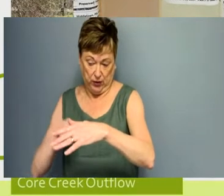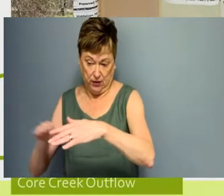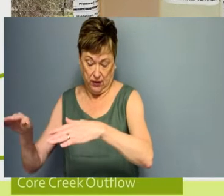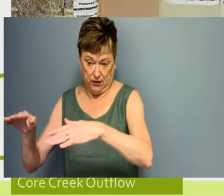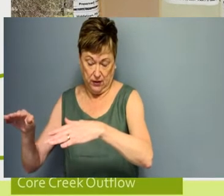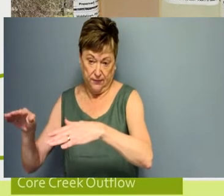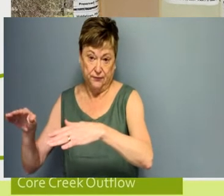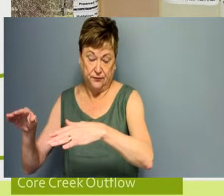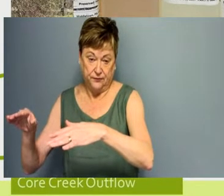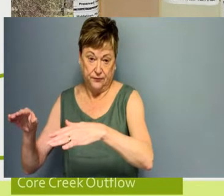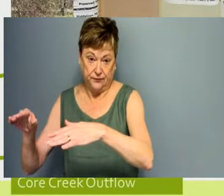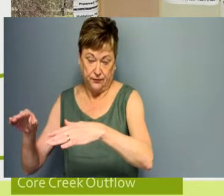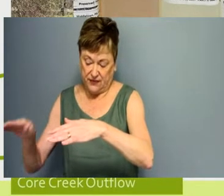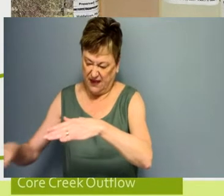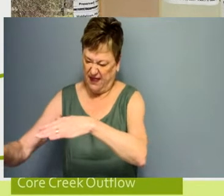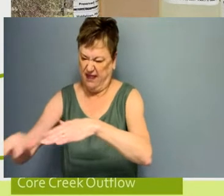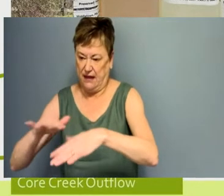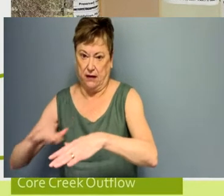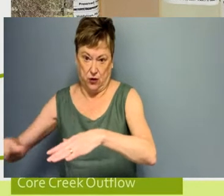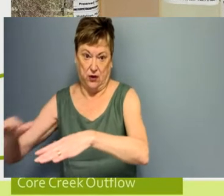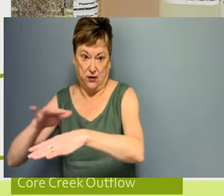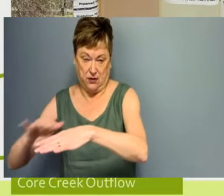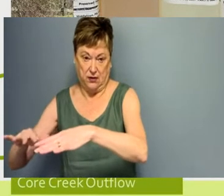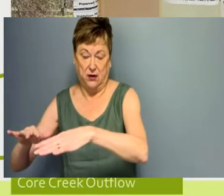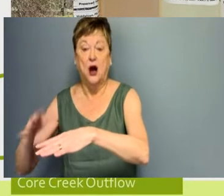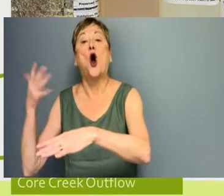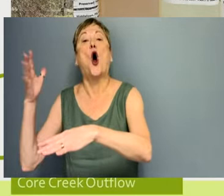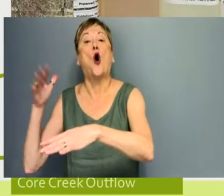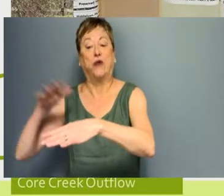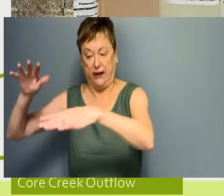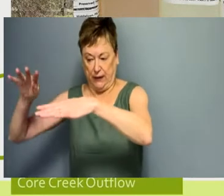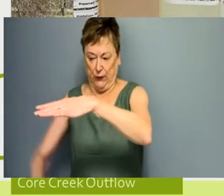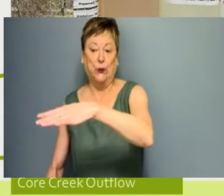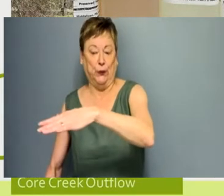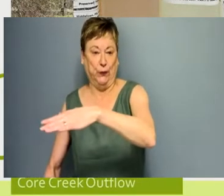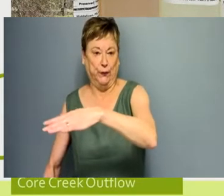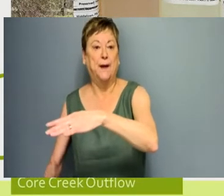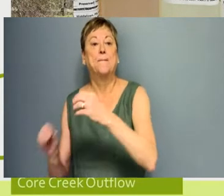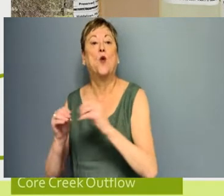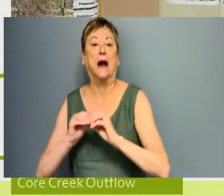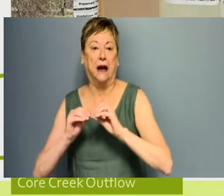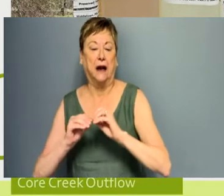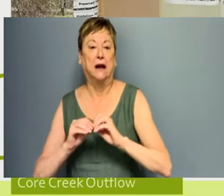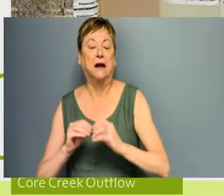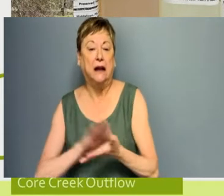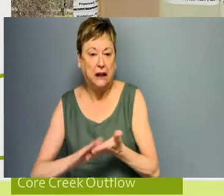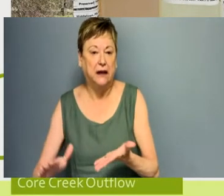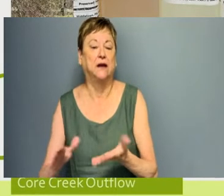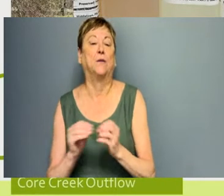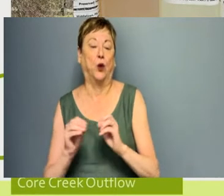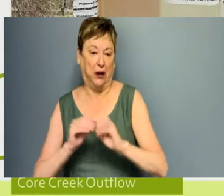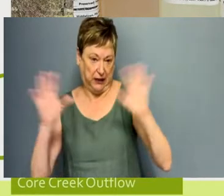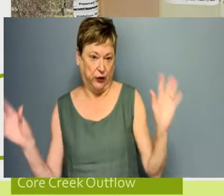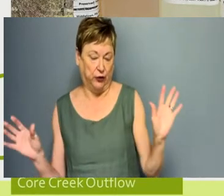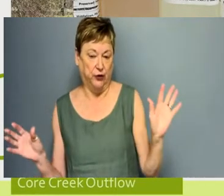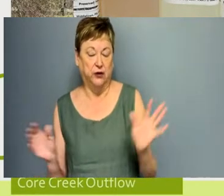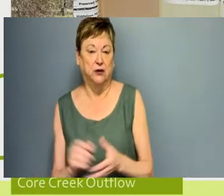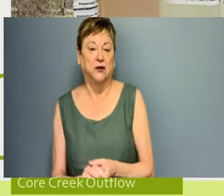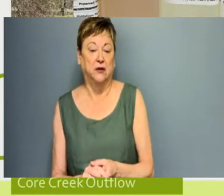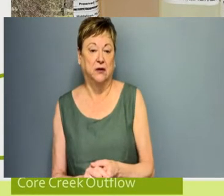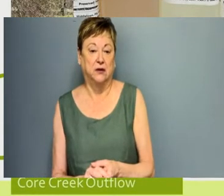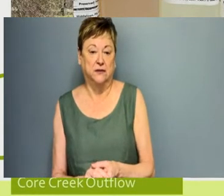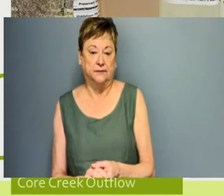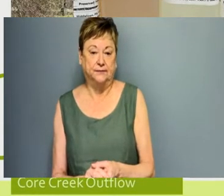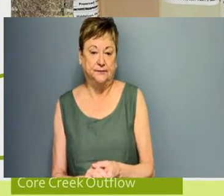causeway, or out of that forebay area, that it would already look much cleaner and have more clarity so that the entire lake